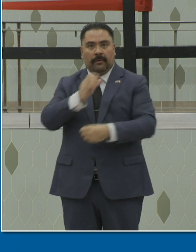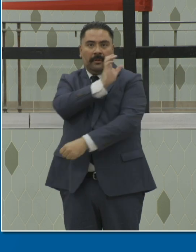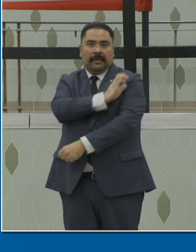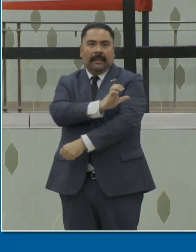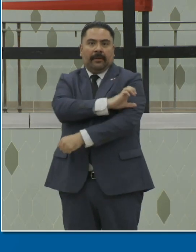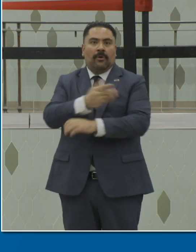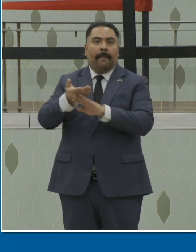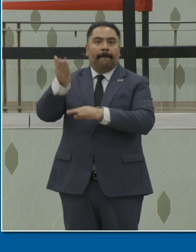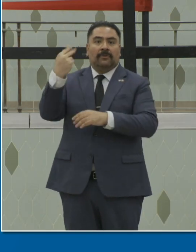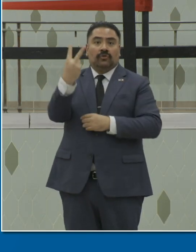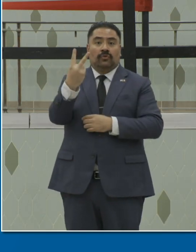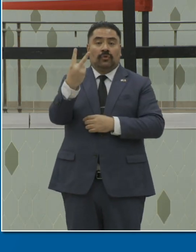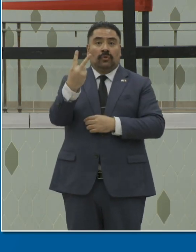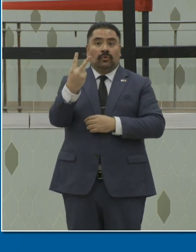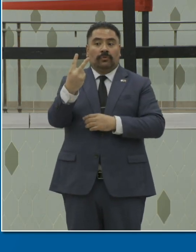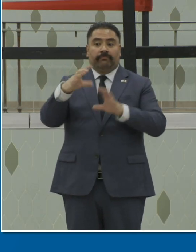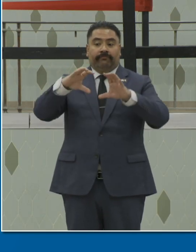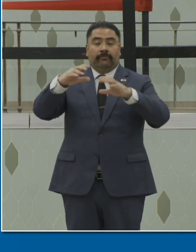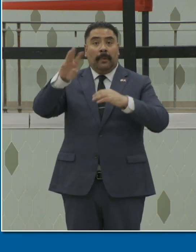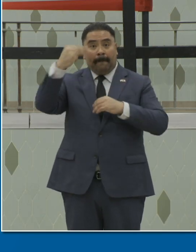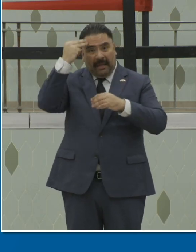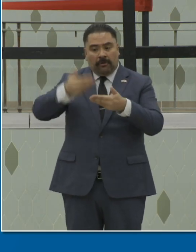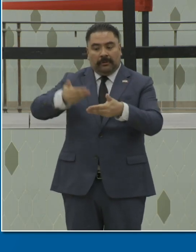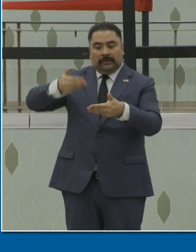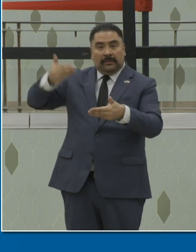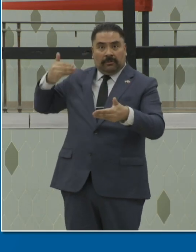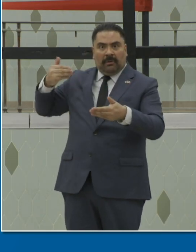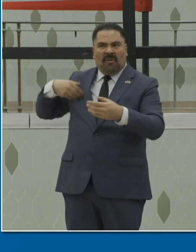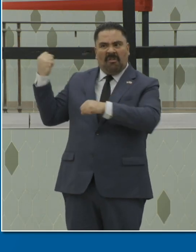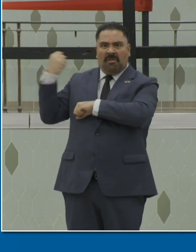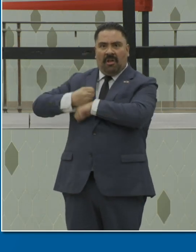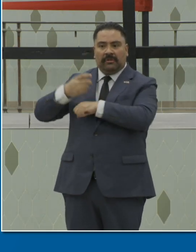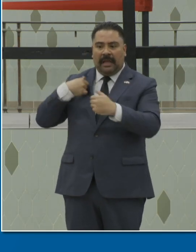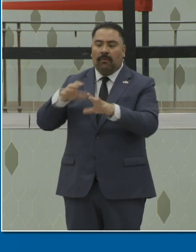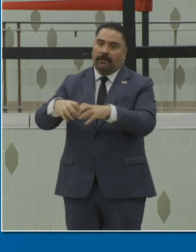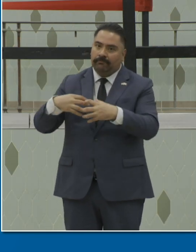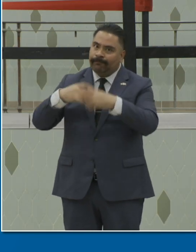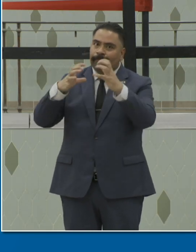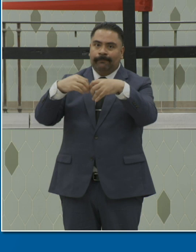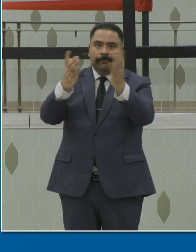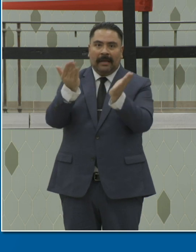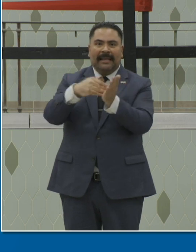that were closed by 2 administrations ago. Yes, we are defiant.